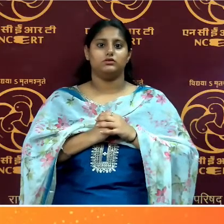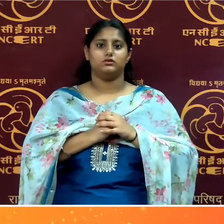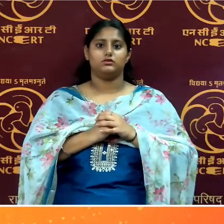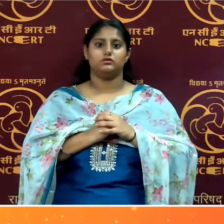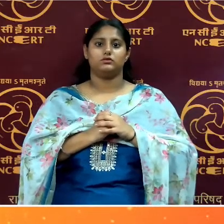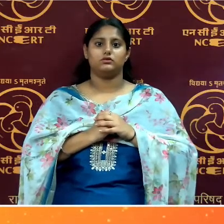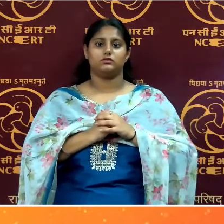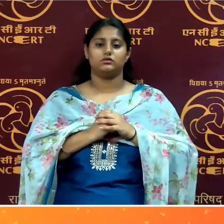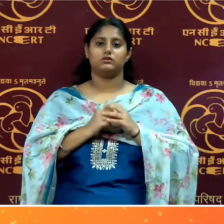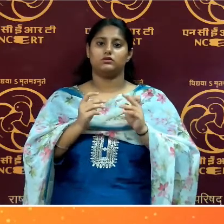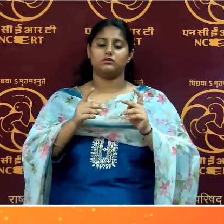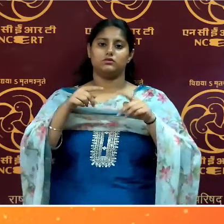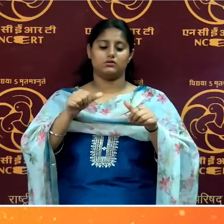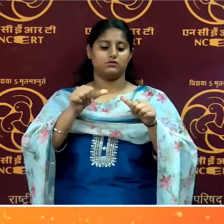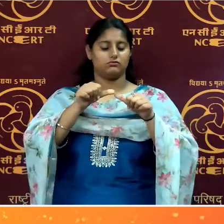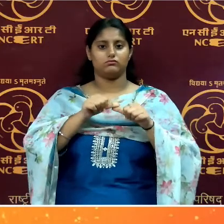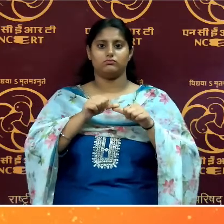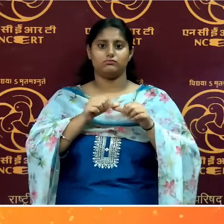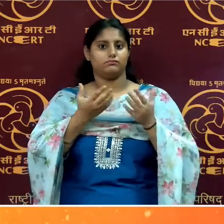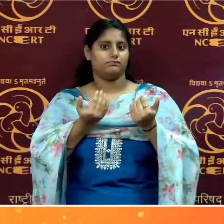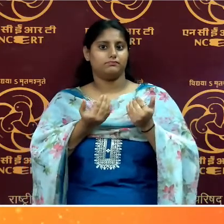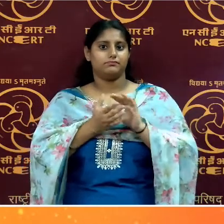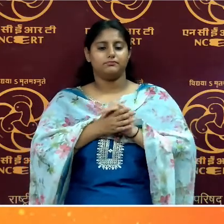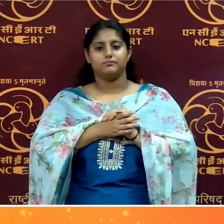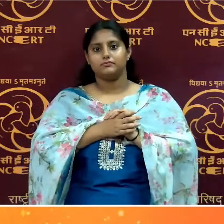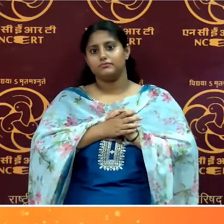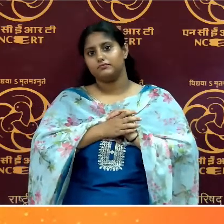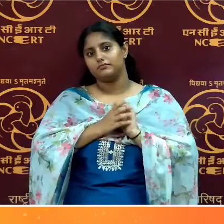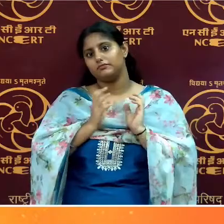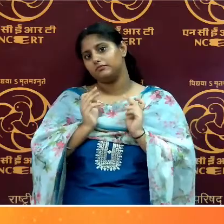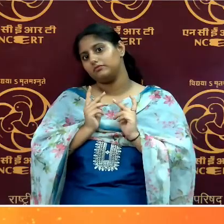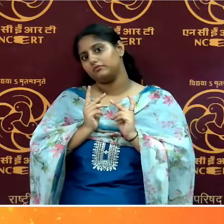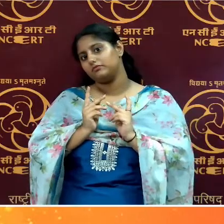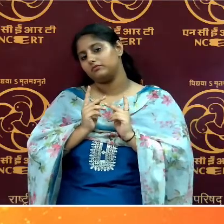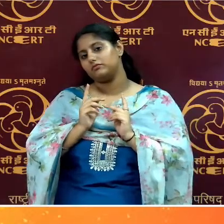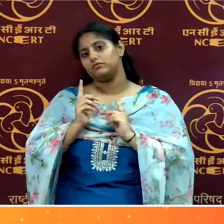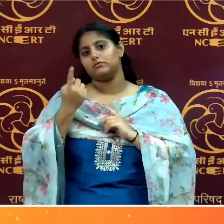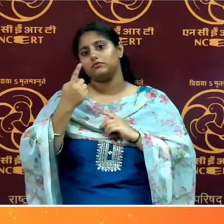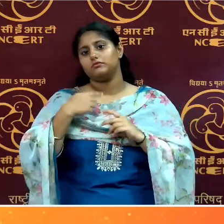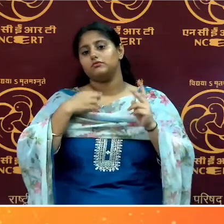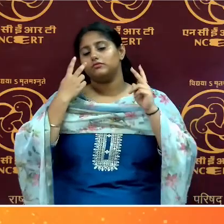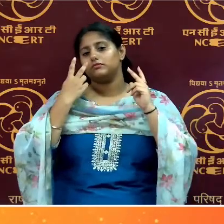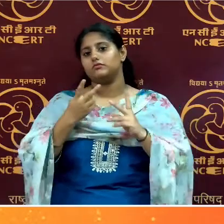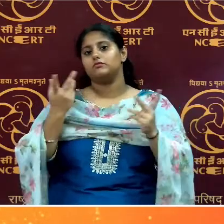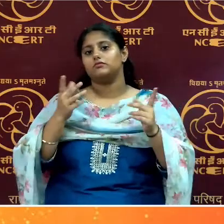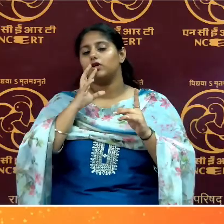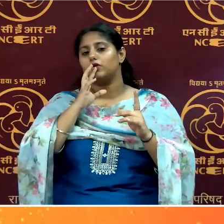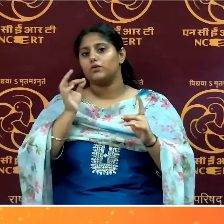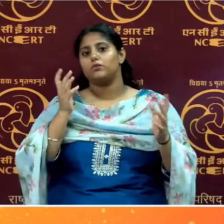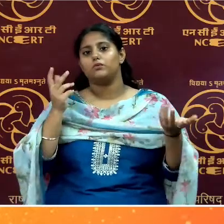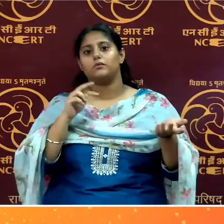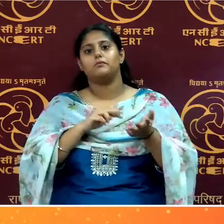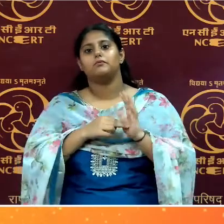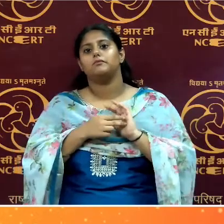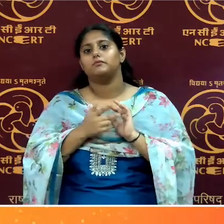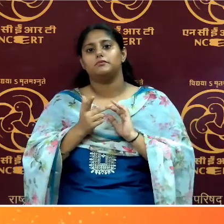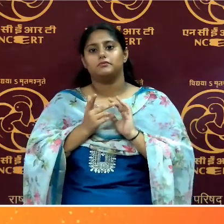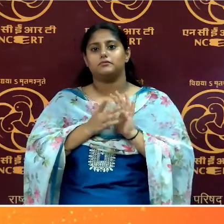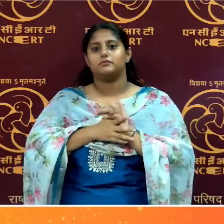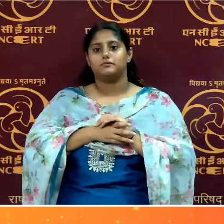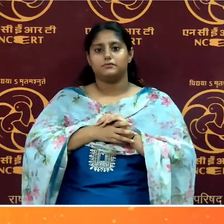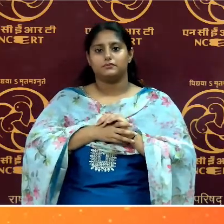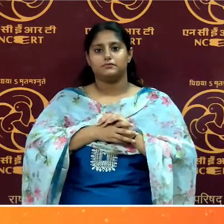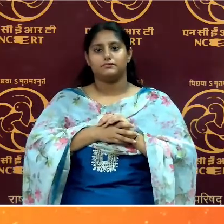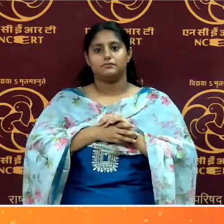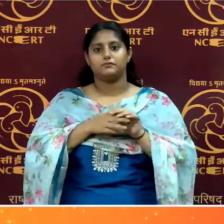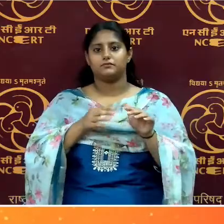Yes, to tell the answer of it. Okay. So first we'll see what exactly is buoyant force. Now by that time we